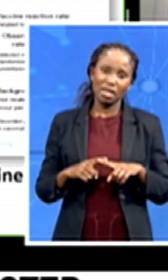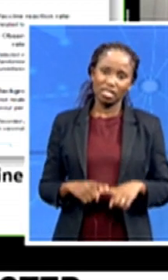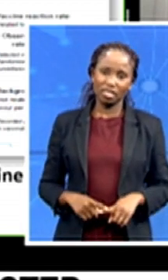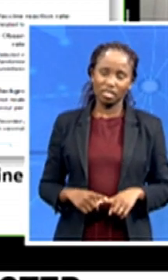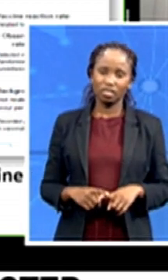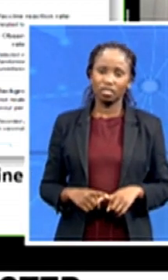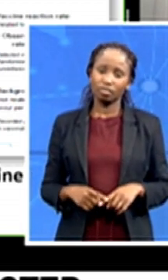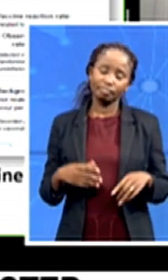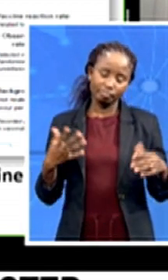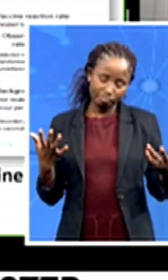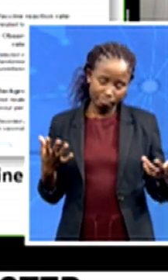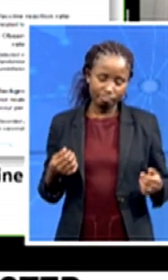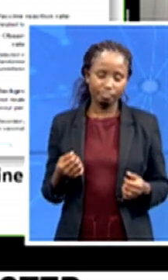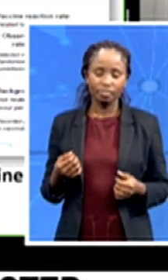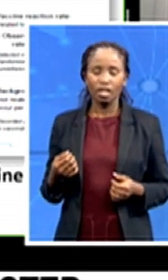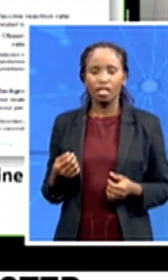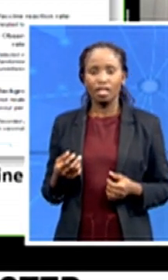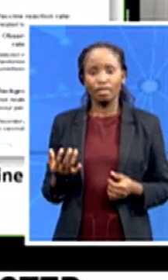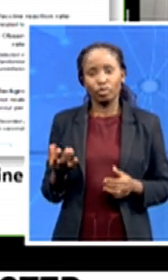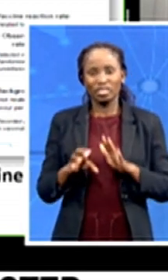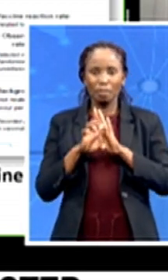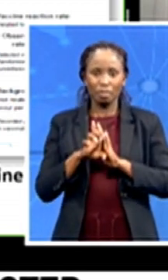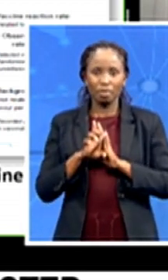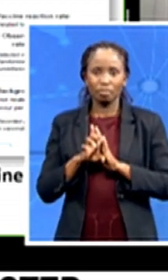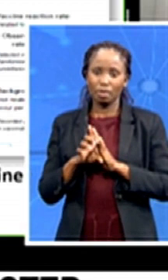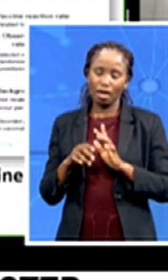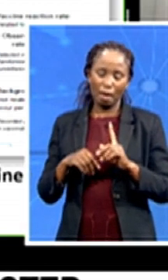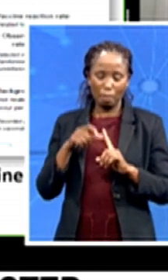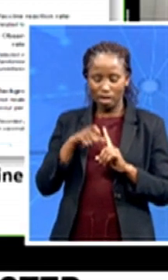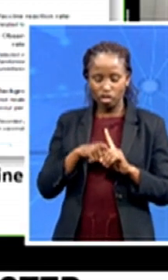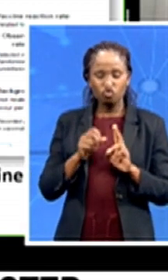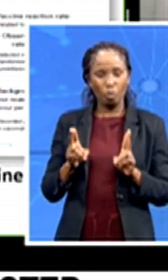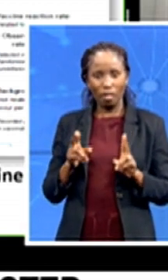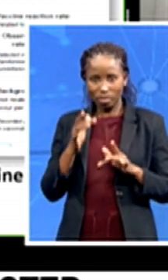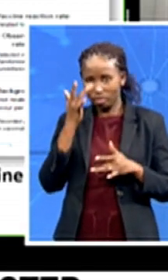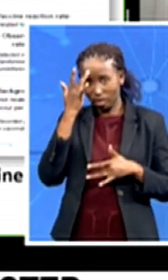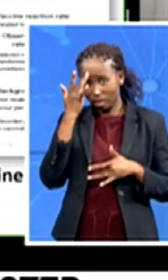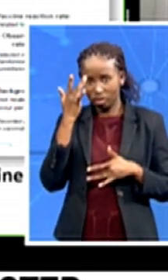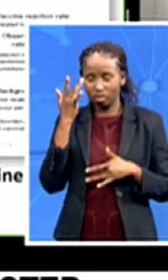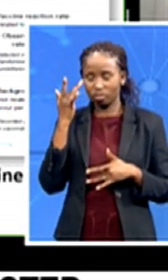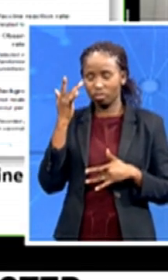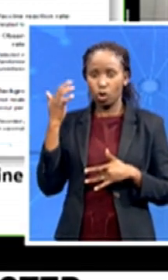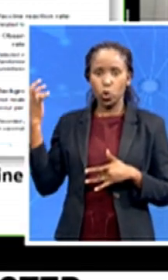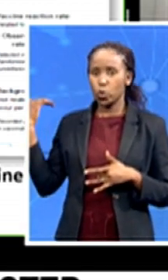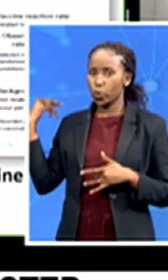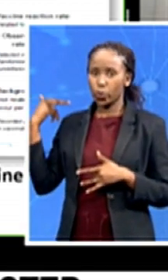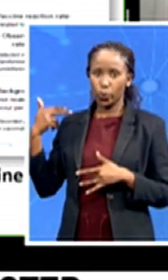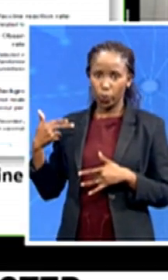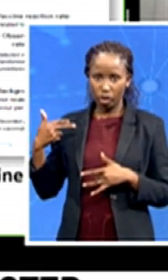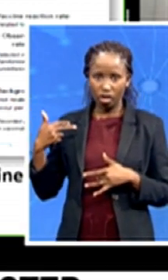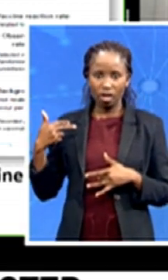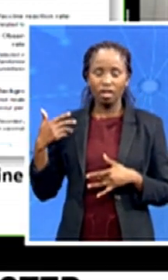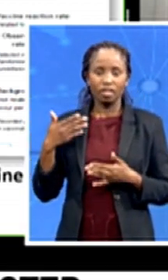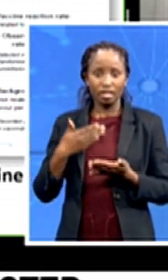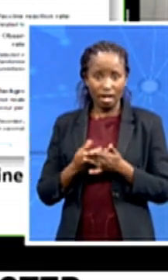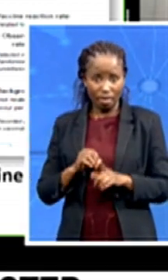person suffer from a certain condition that could have contributed? Is this person taking any medication that could